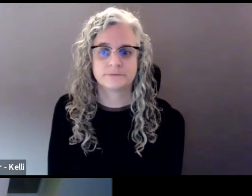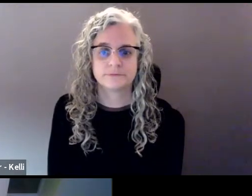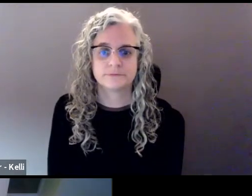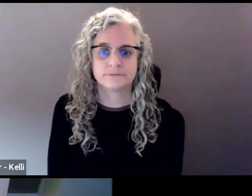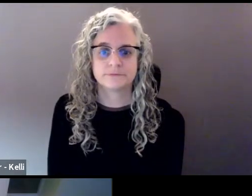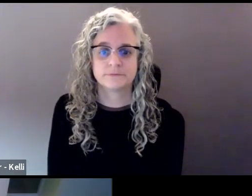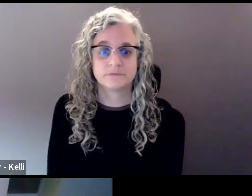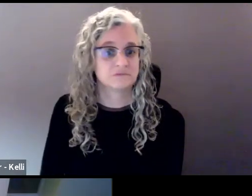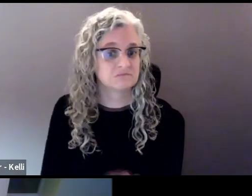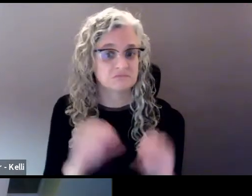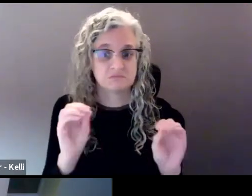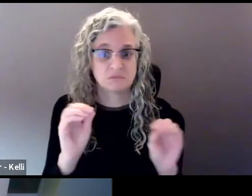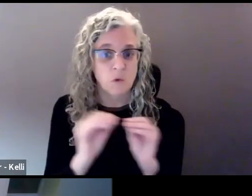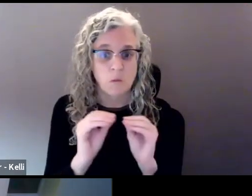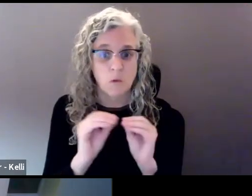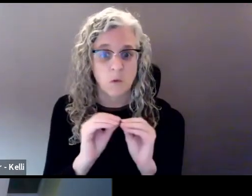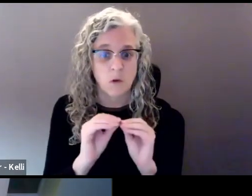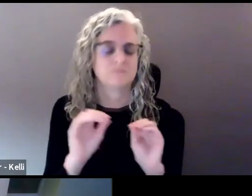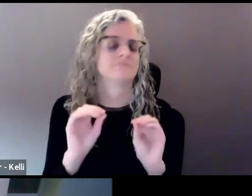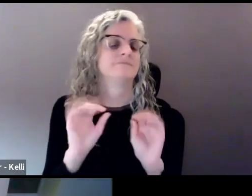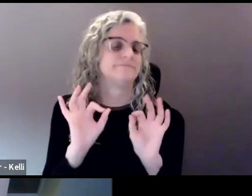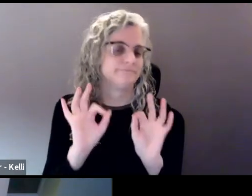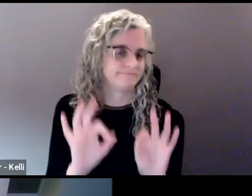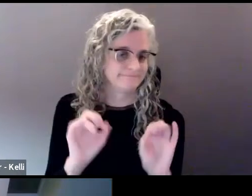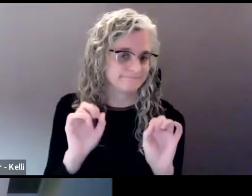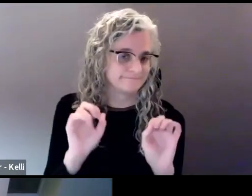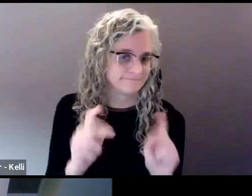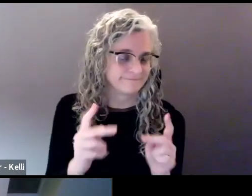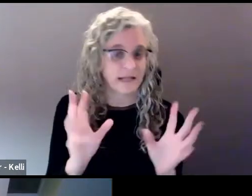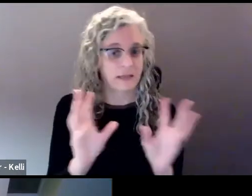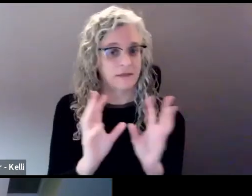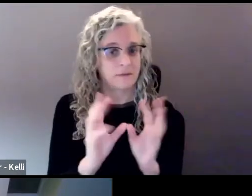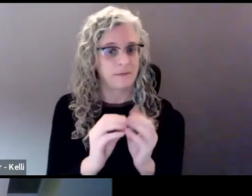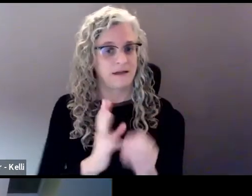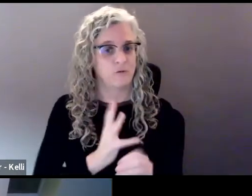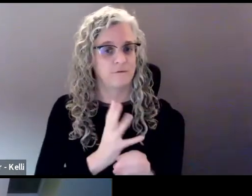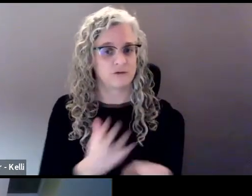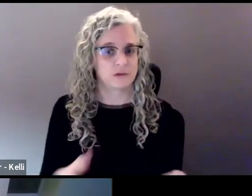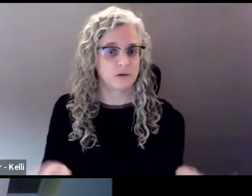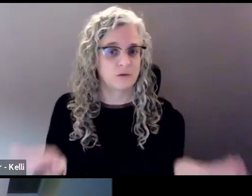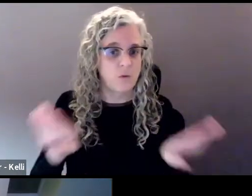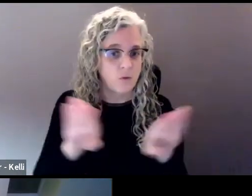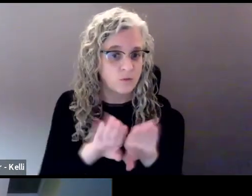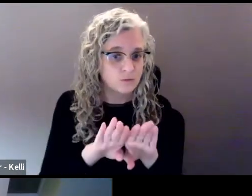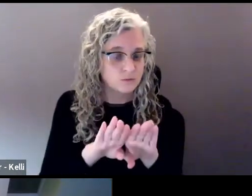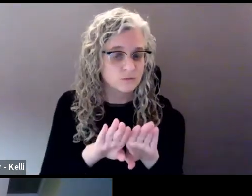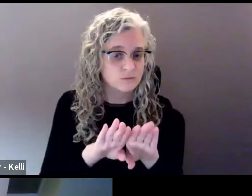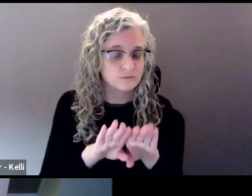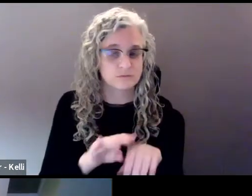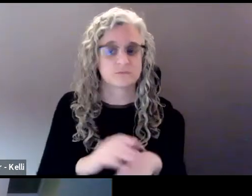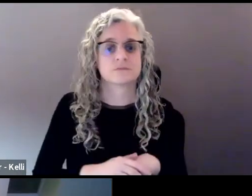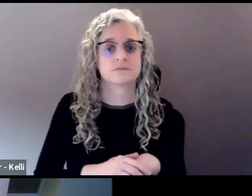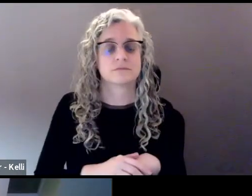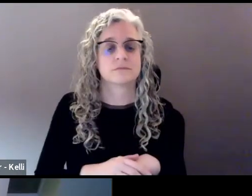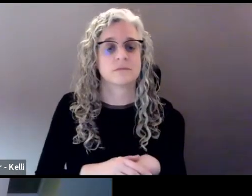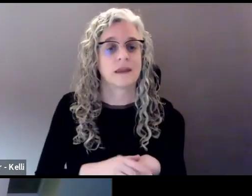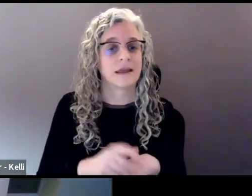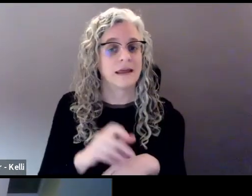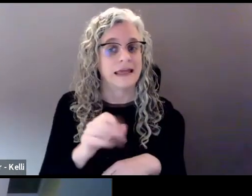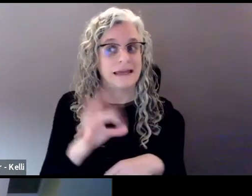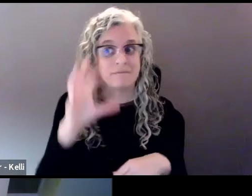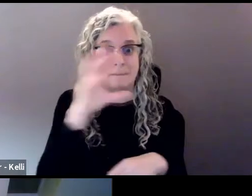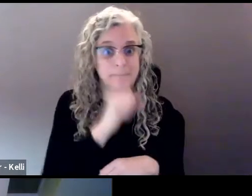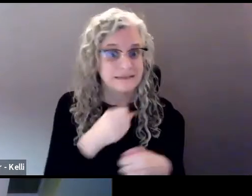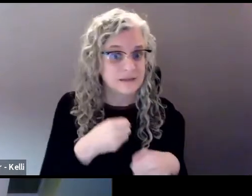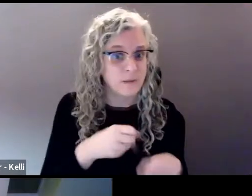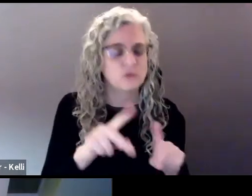Okay, we have no more speakers. This hearing is now concluded. Testimony, again, can be submitted online